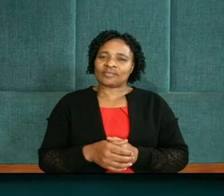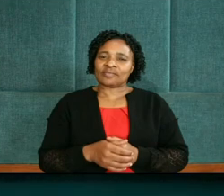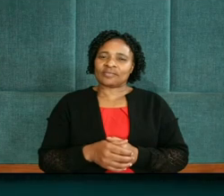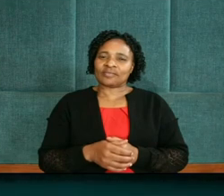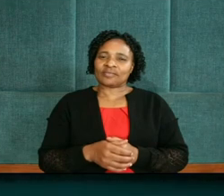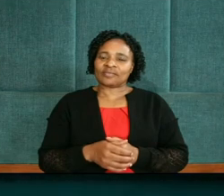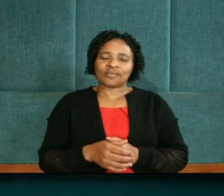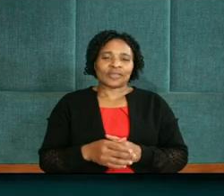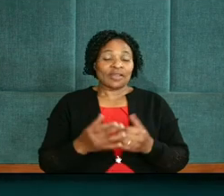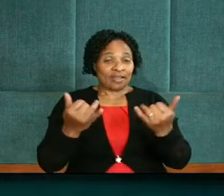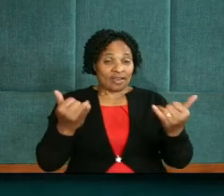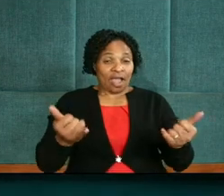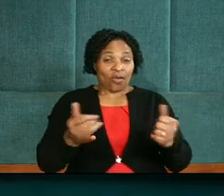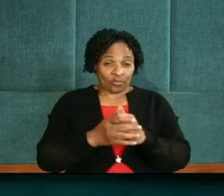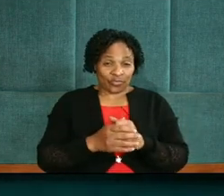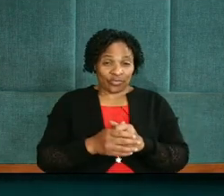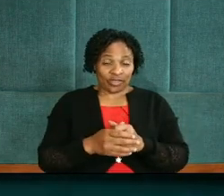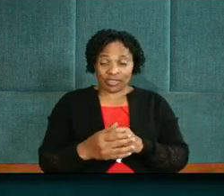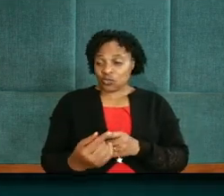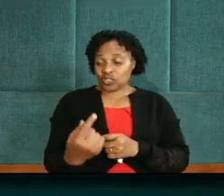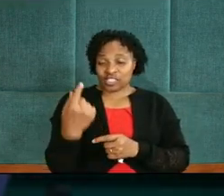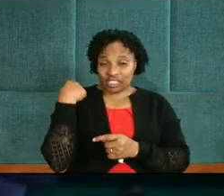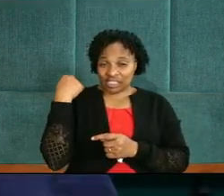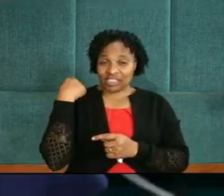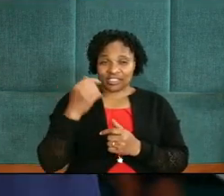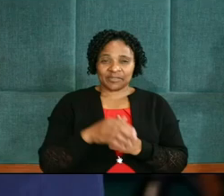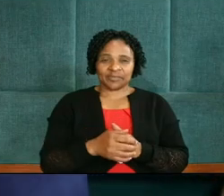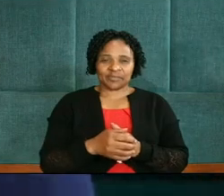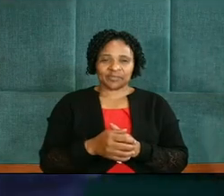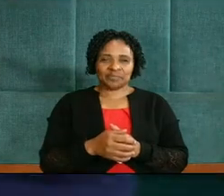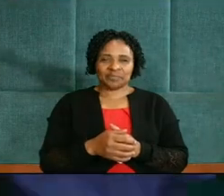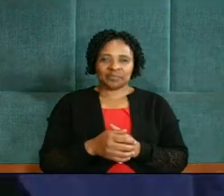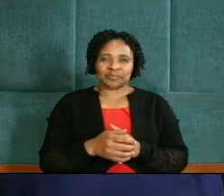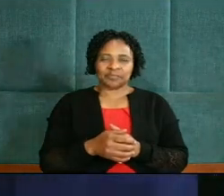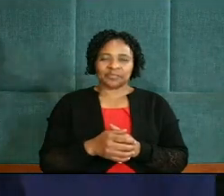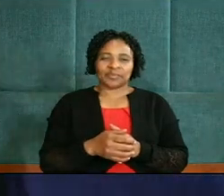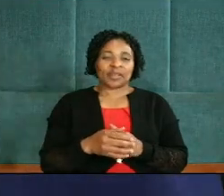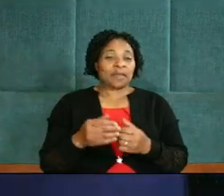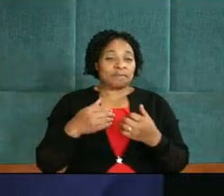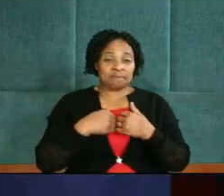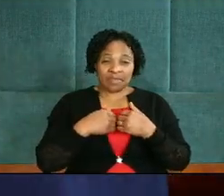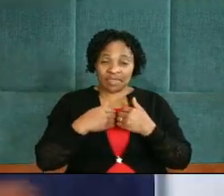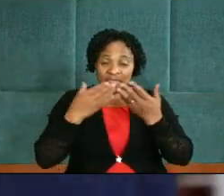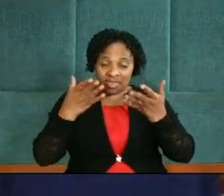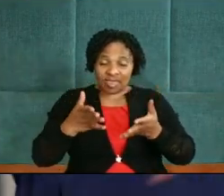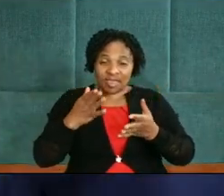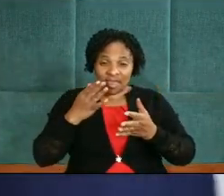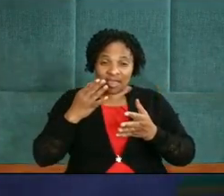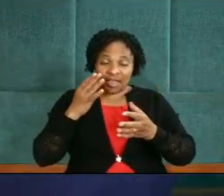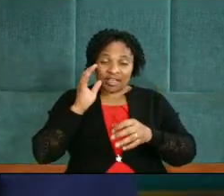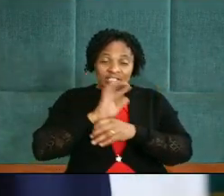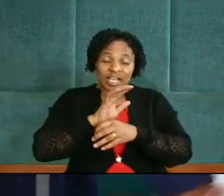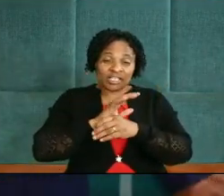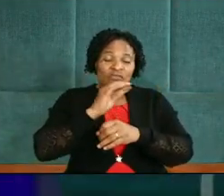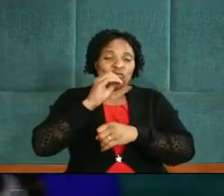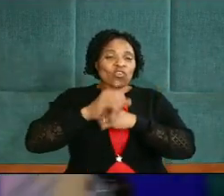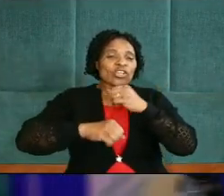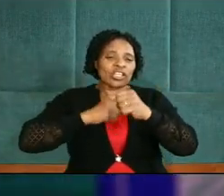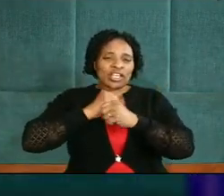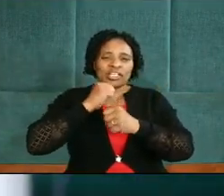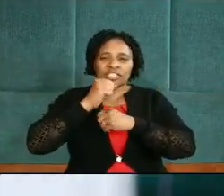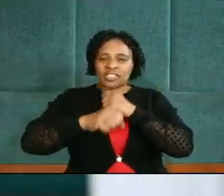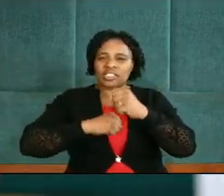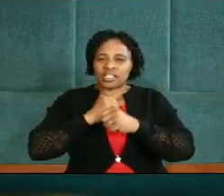It was just recently, having been in the church for all these years, I'm in this church 45 years